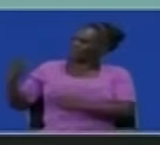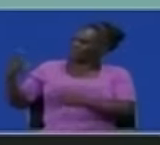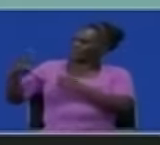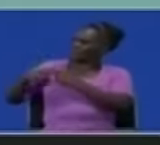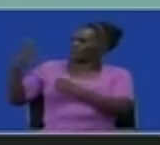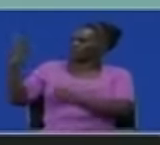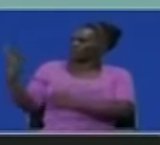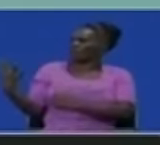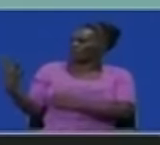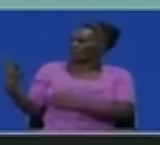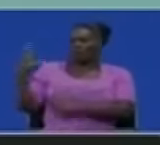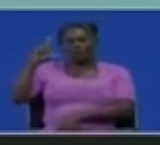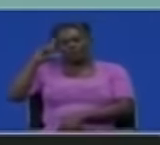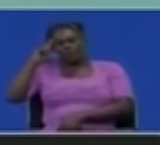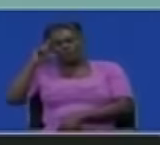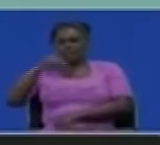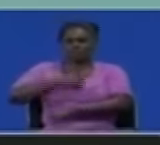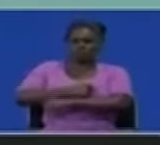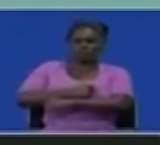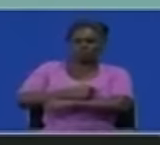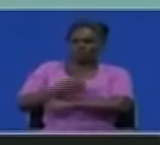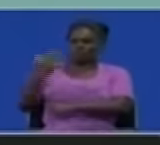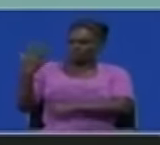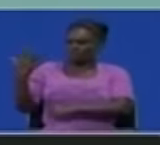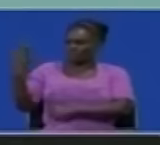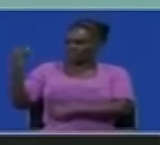9,374. For boarding school, you will pay